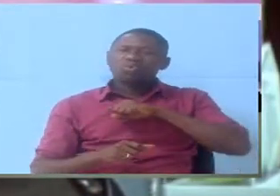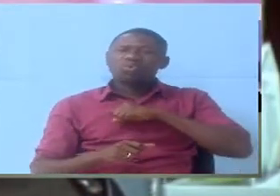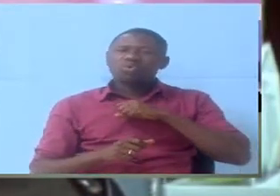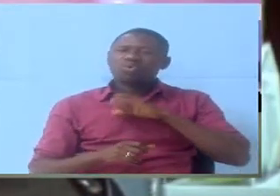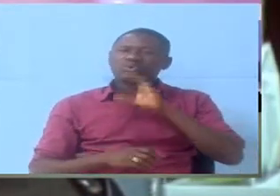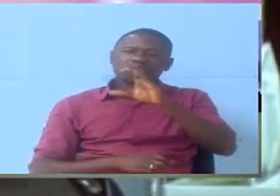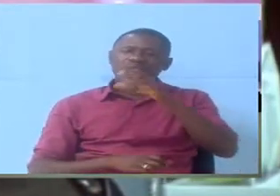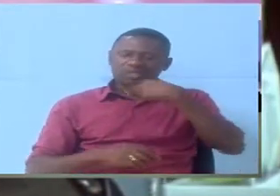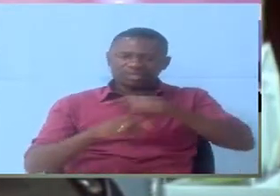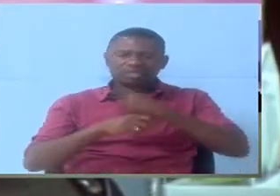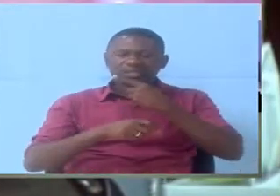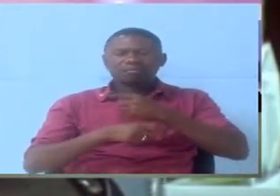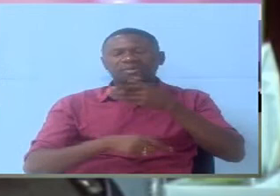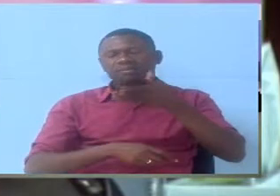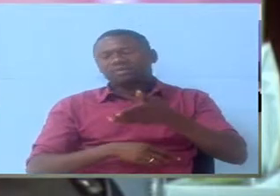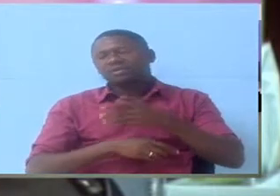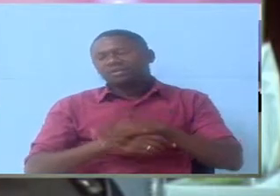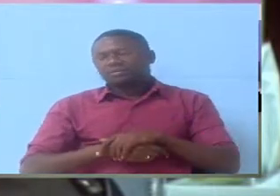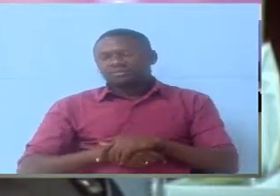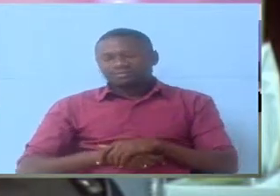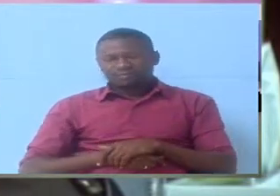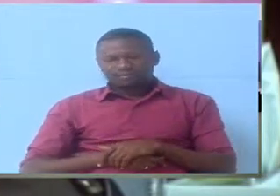fongala wulu banko kam. You